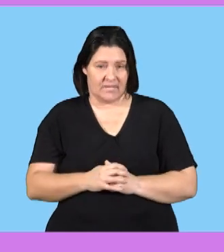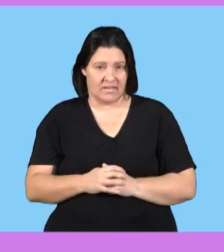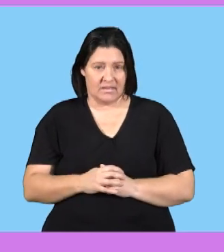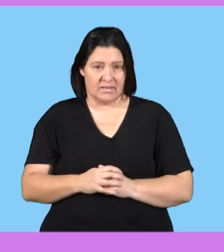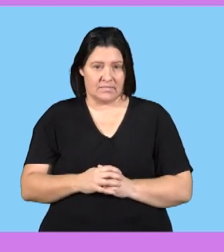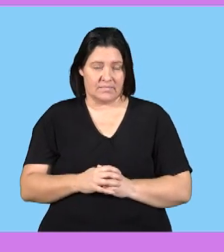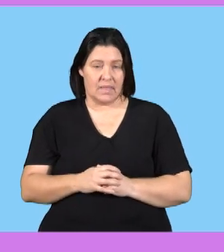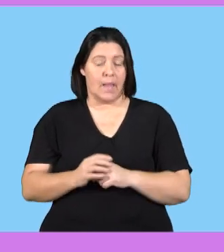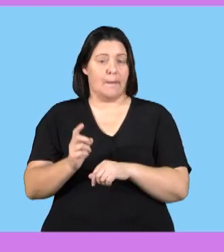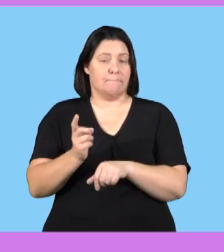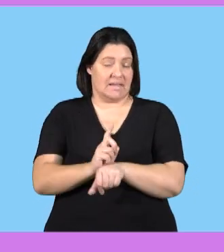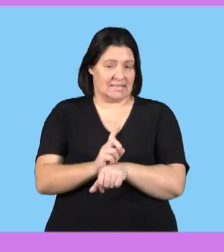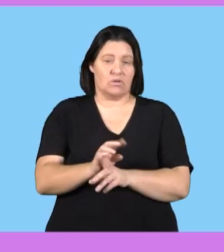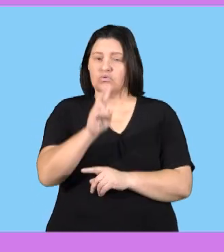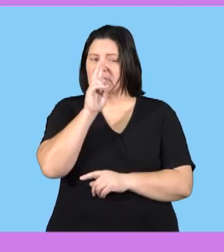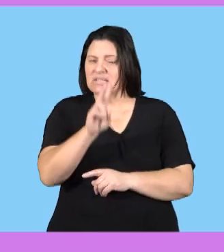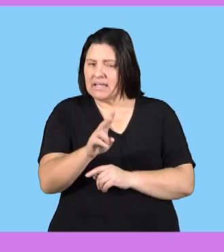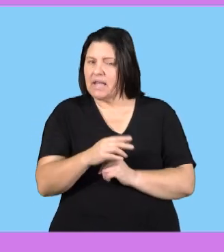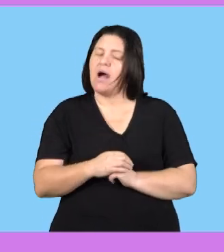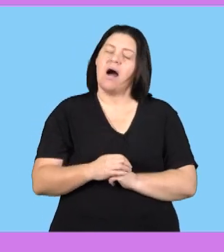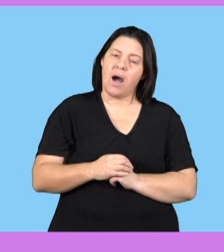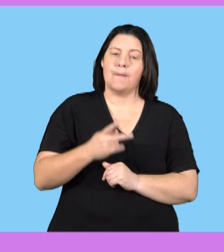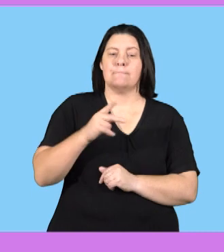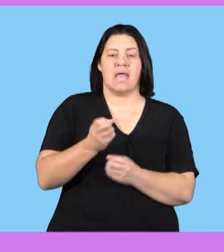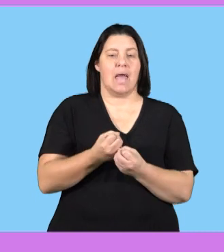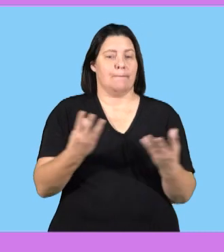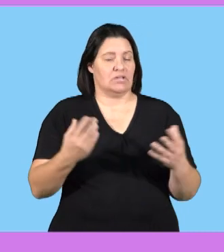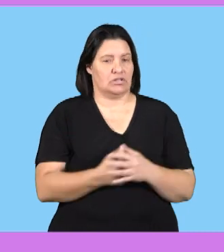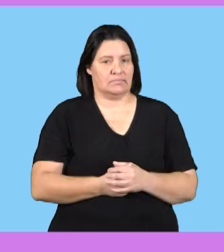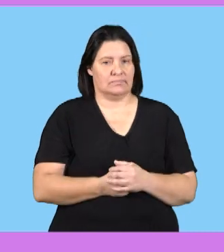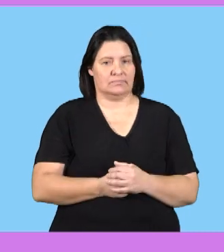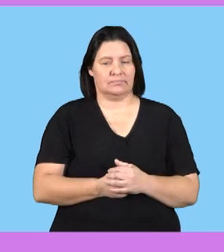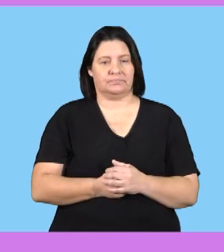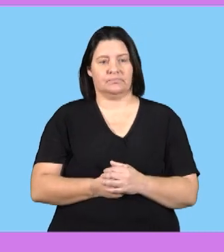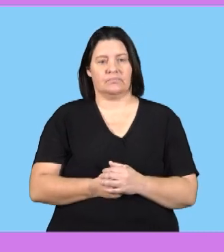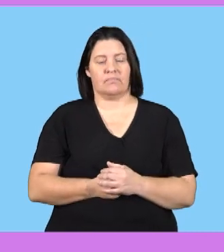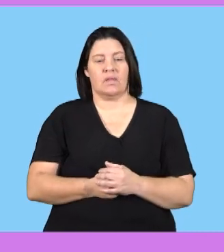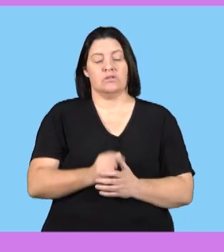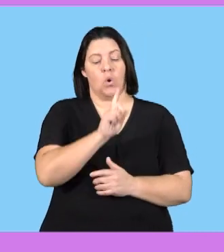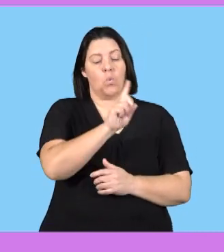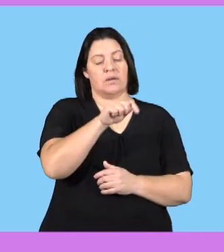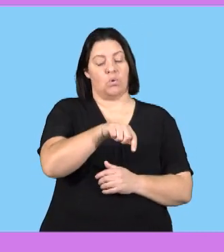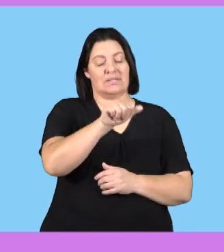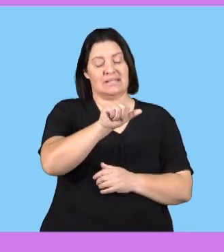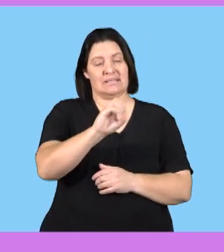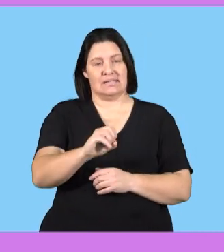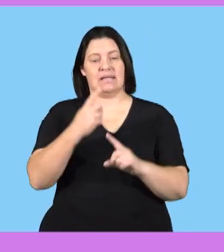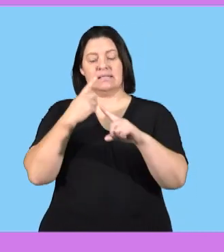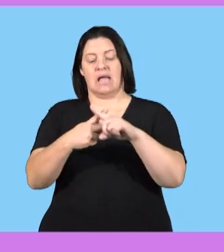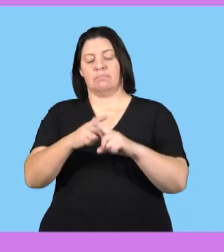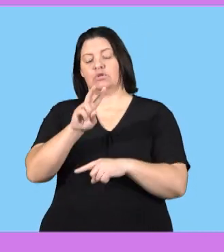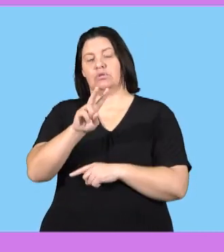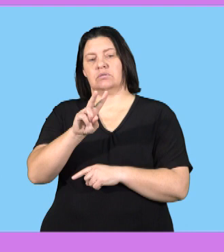25 minutes to see how much I will have to pay. So let's quickly type that in. So we'll say 160